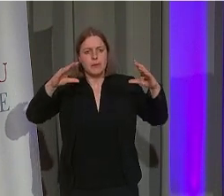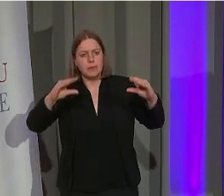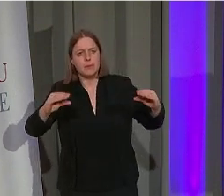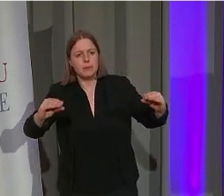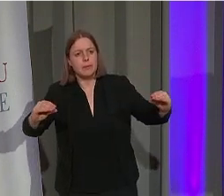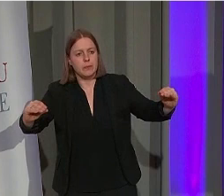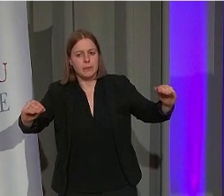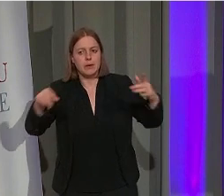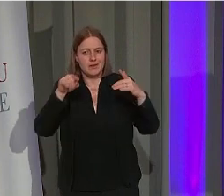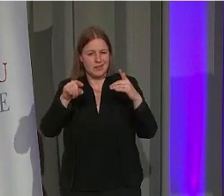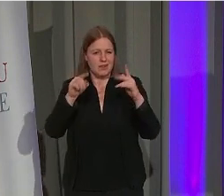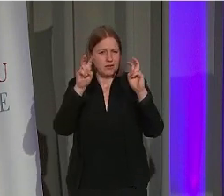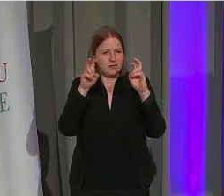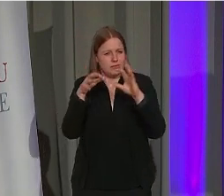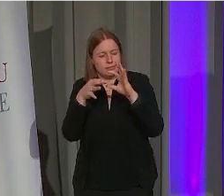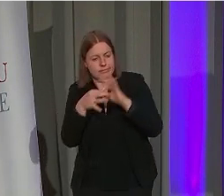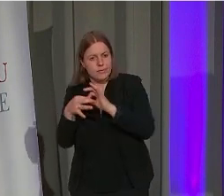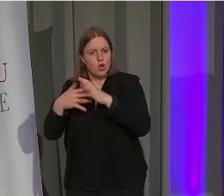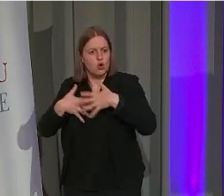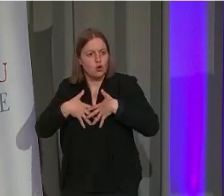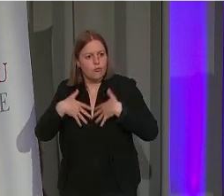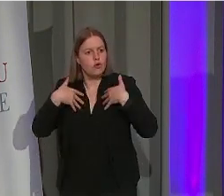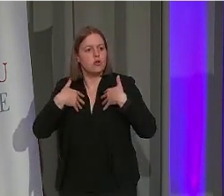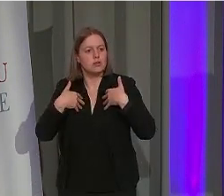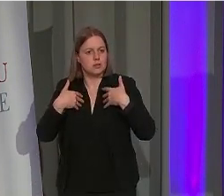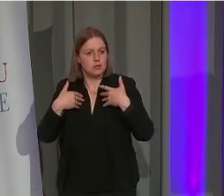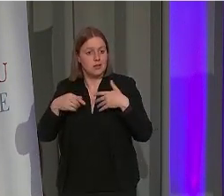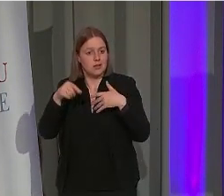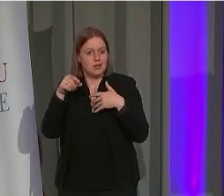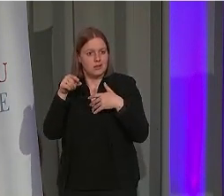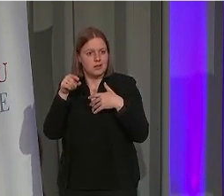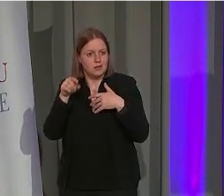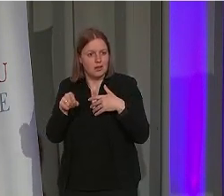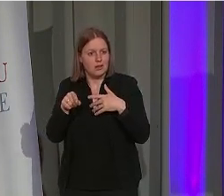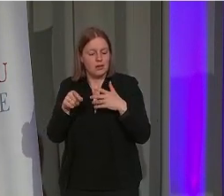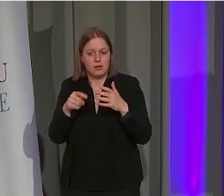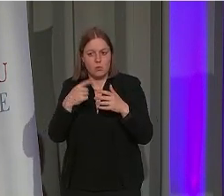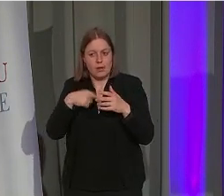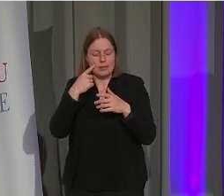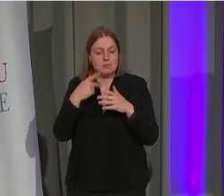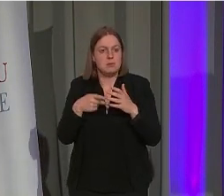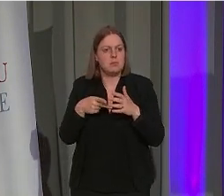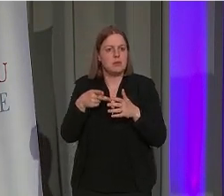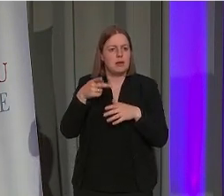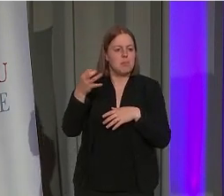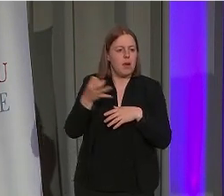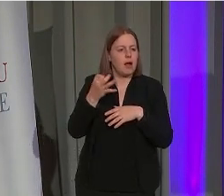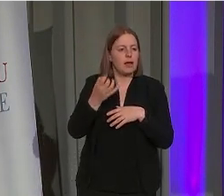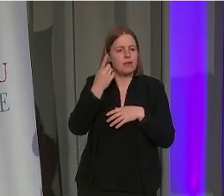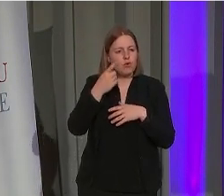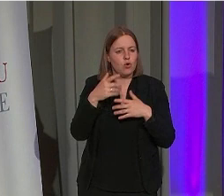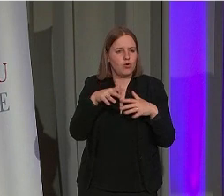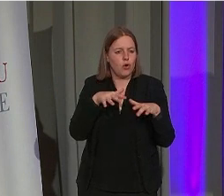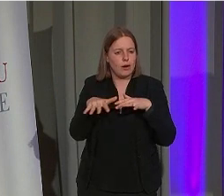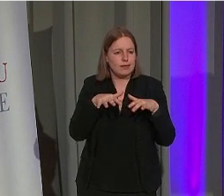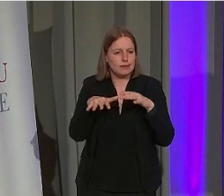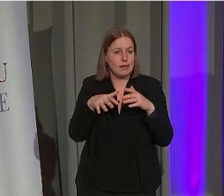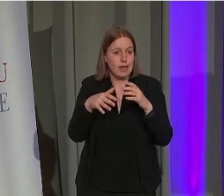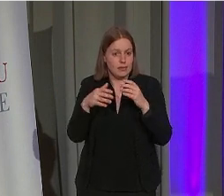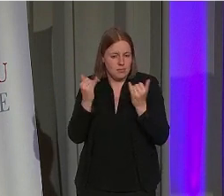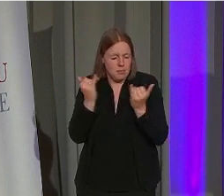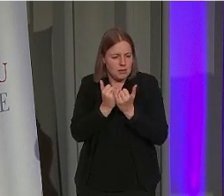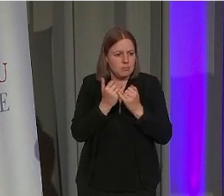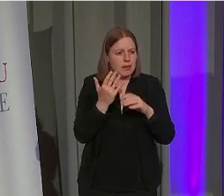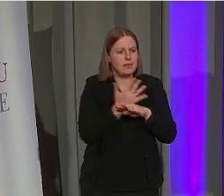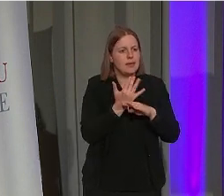gates, or the rustling leaves, or for example, that's actually an experience that they want to provide for